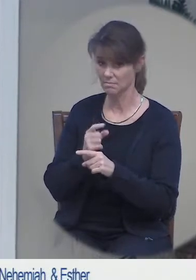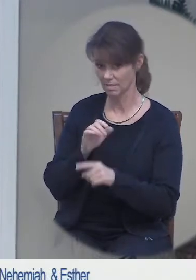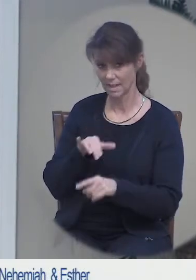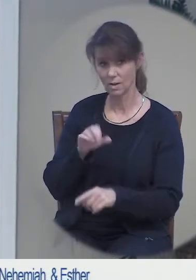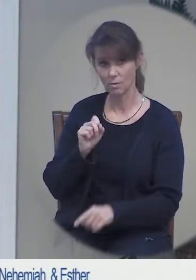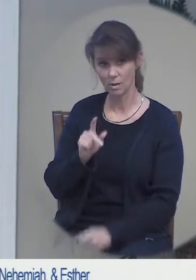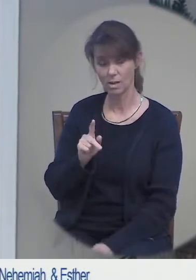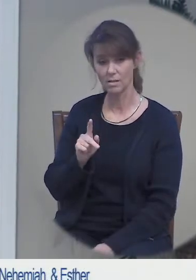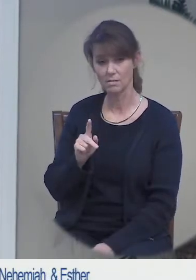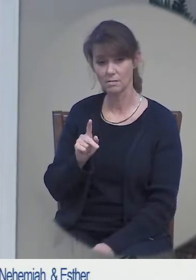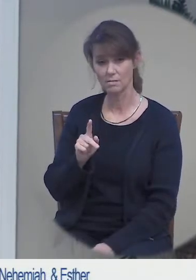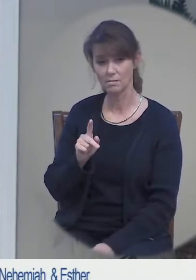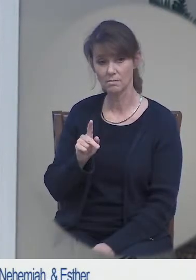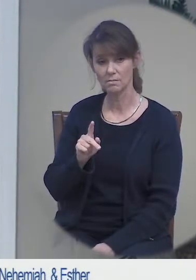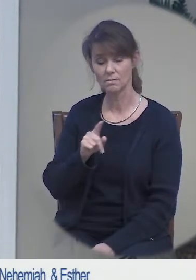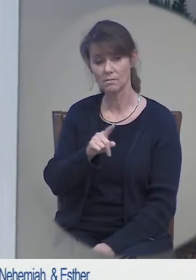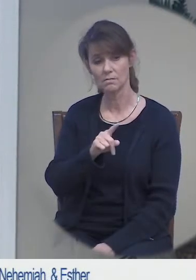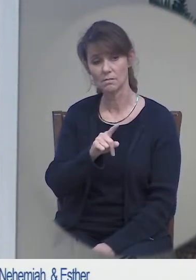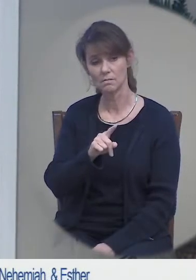them?